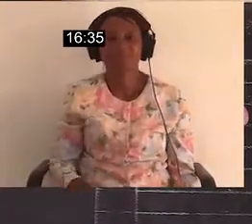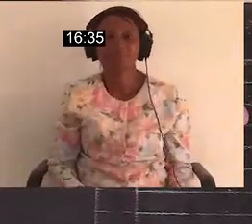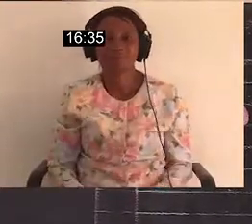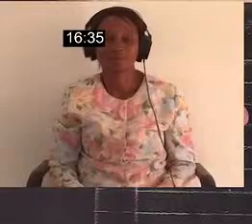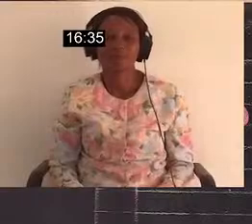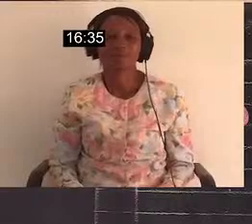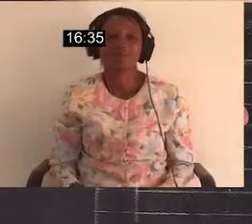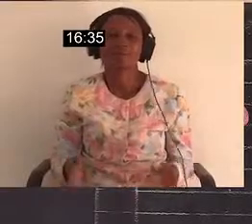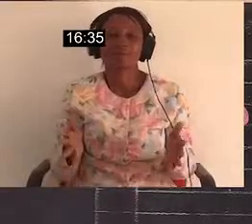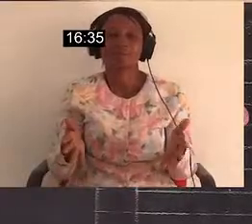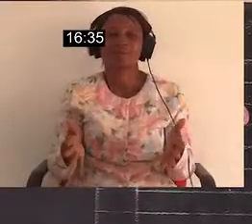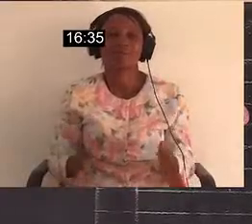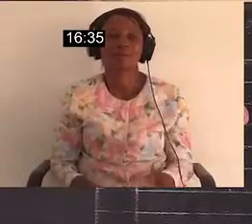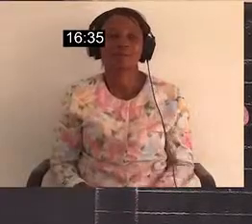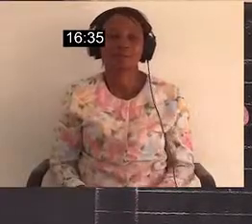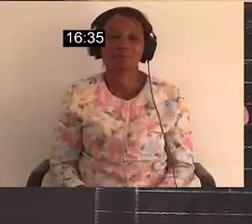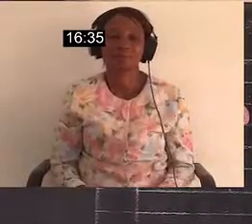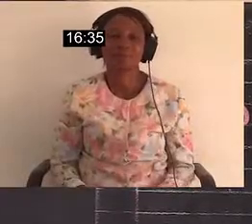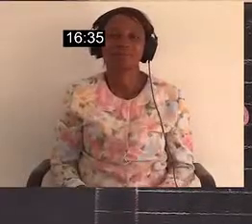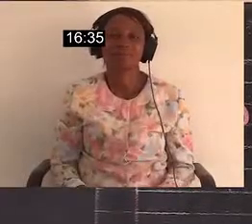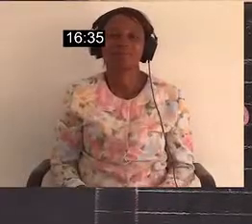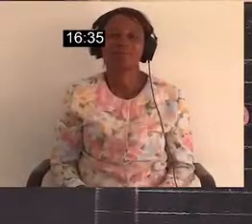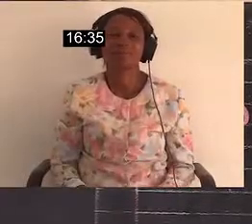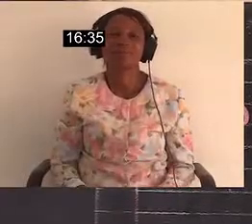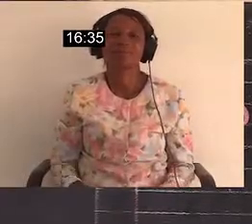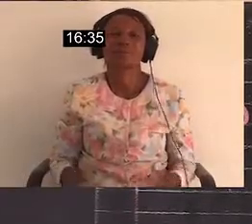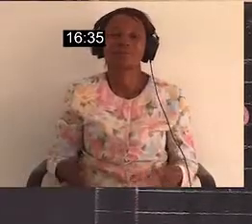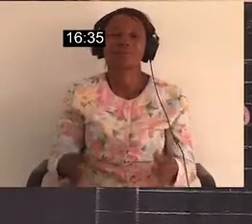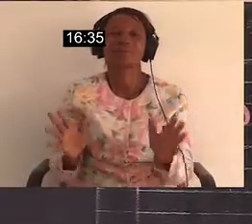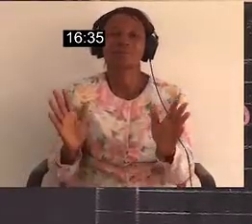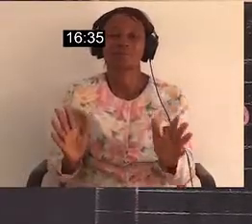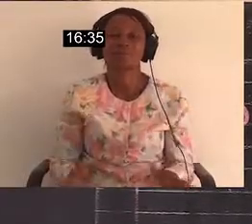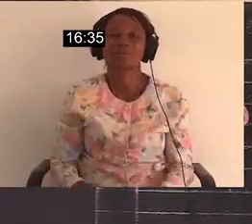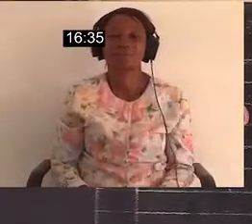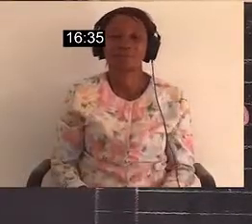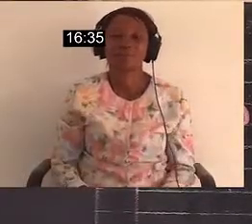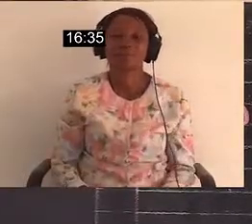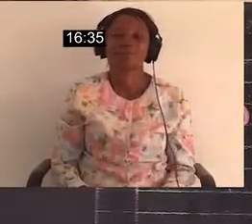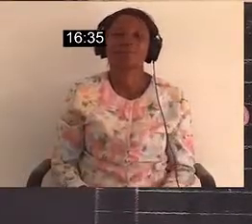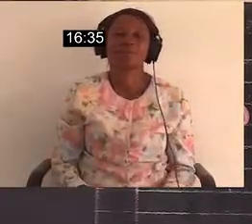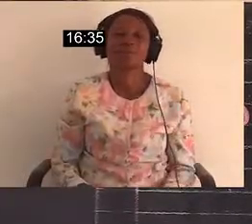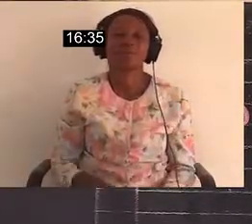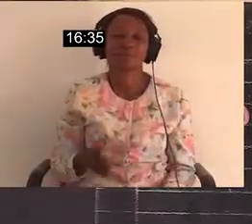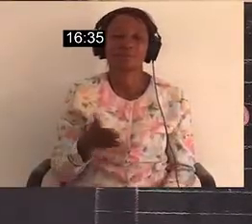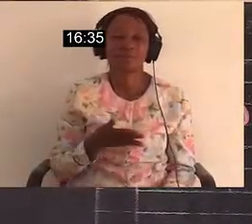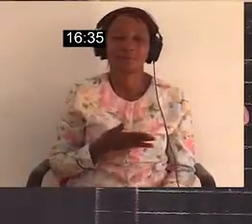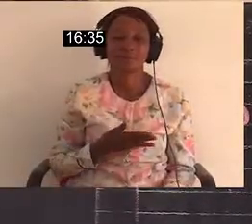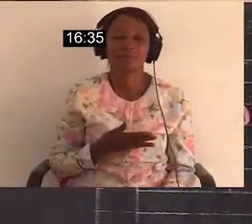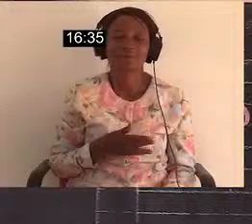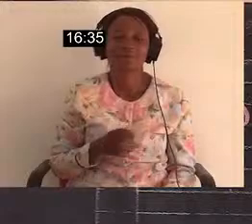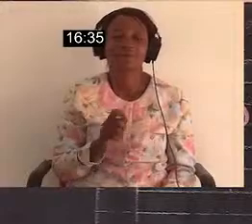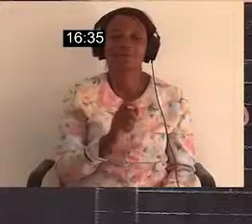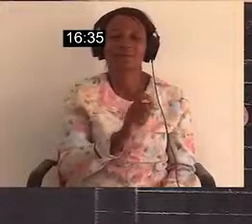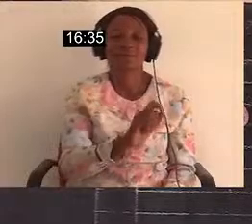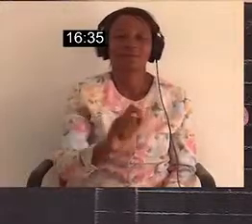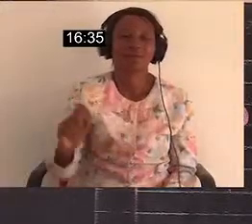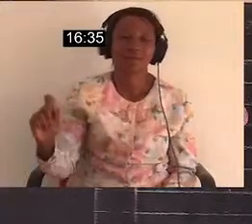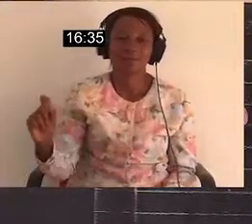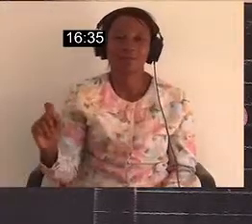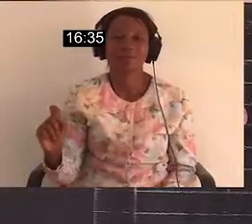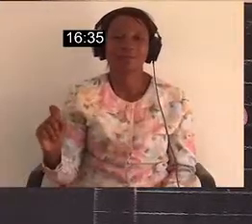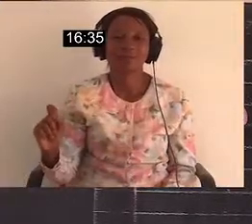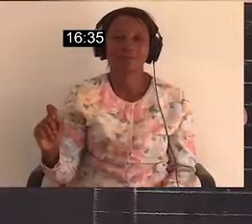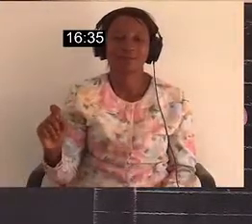Good. So now, let's have it written